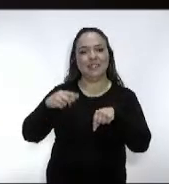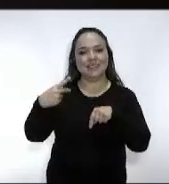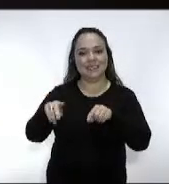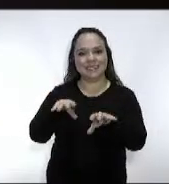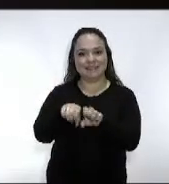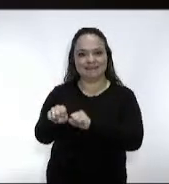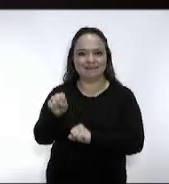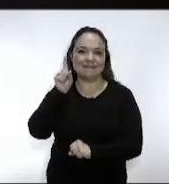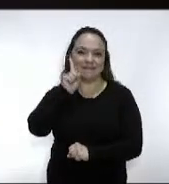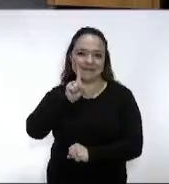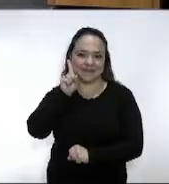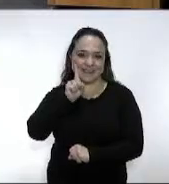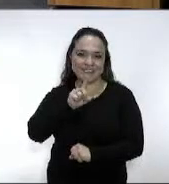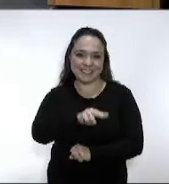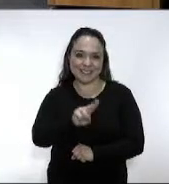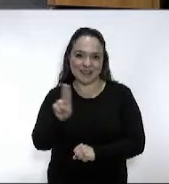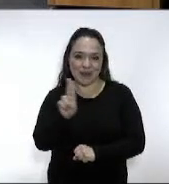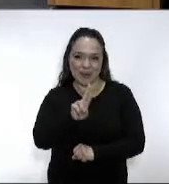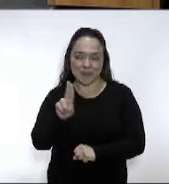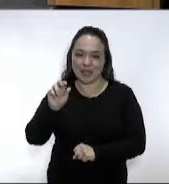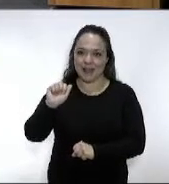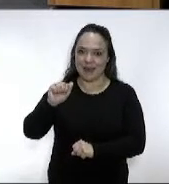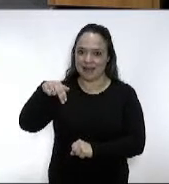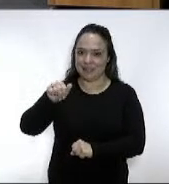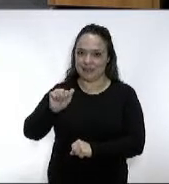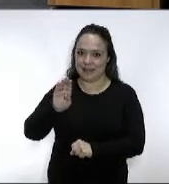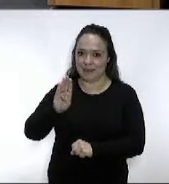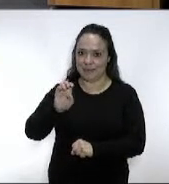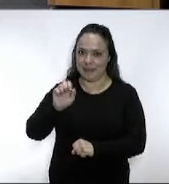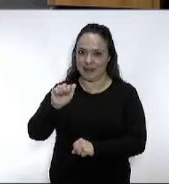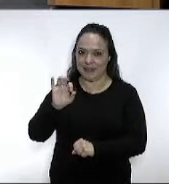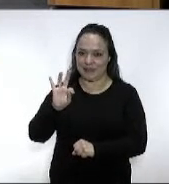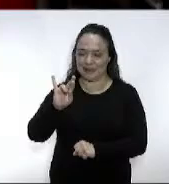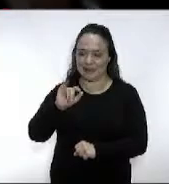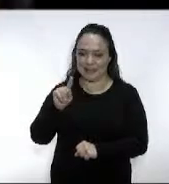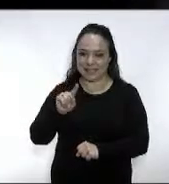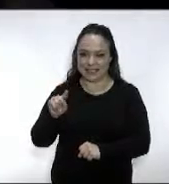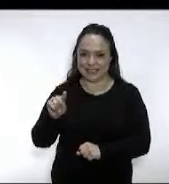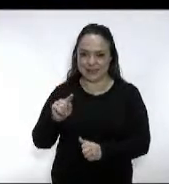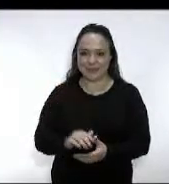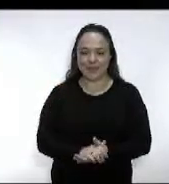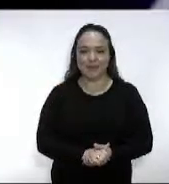third class of the American Academy. Would like to call